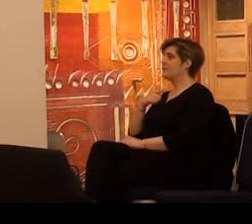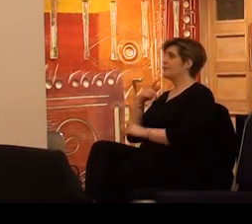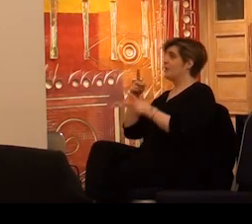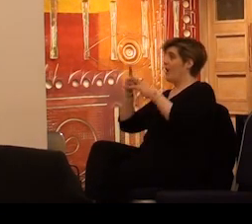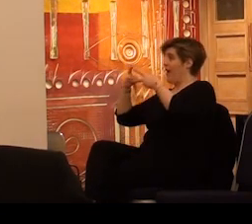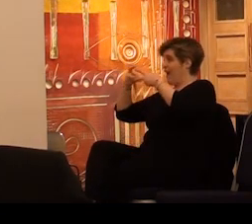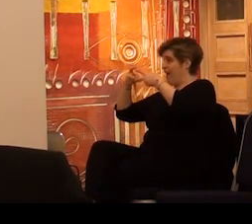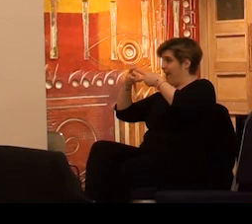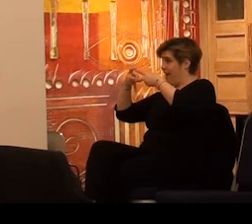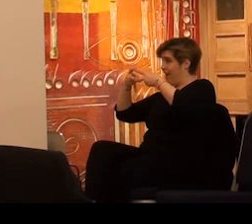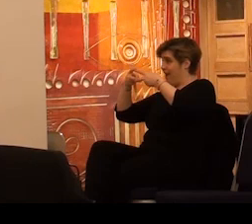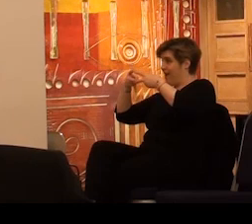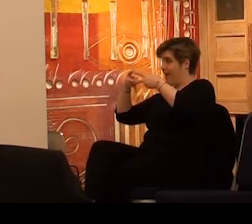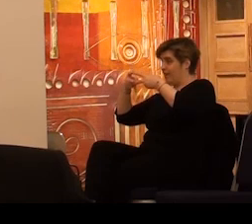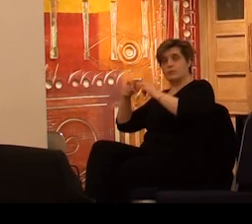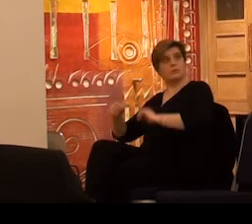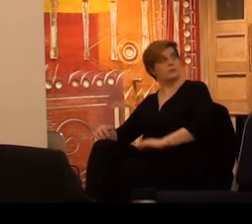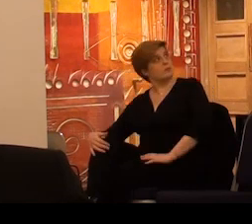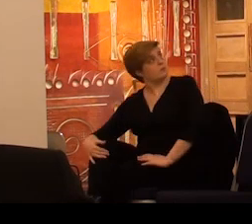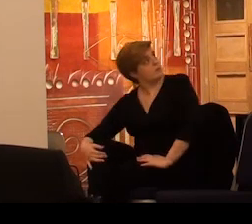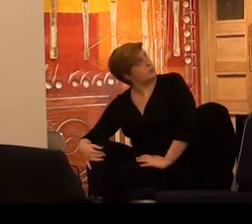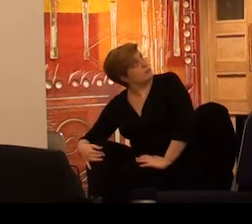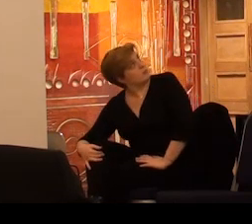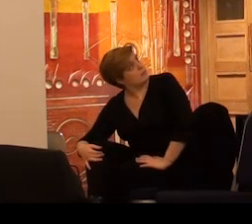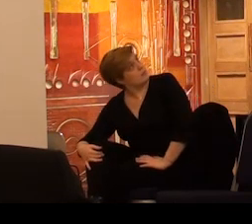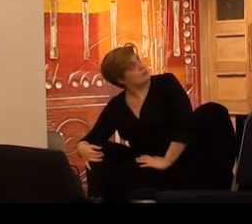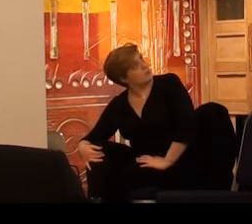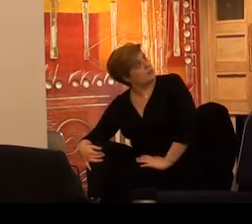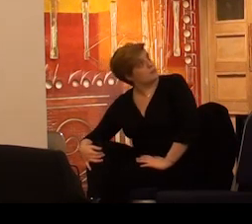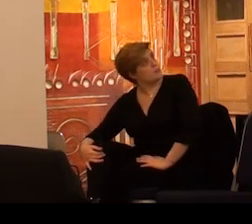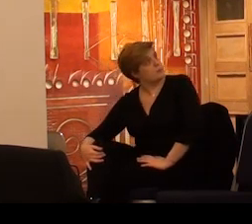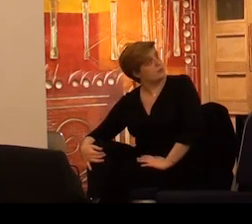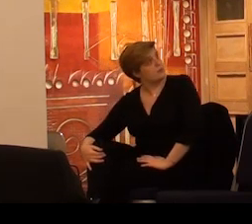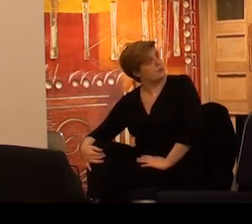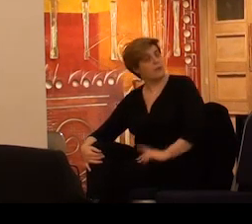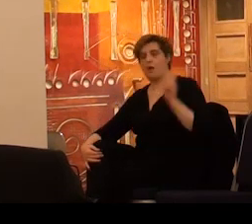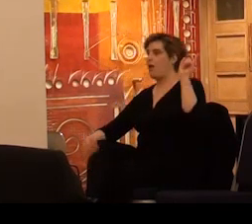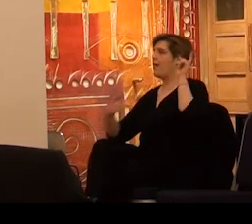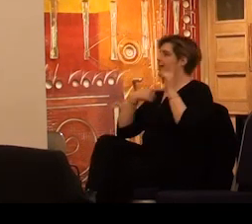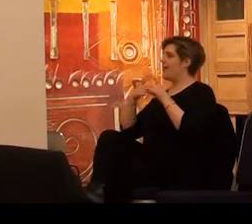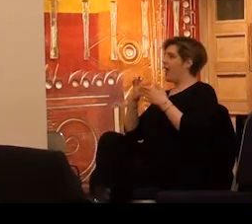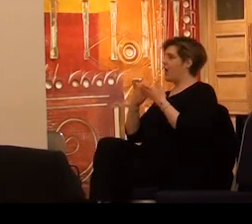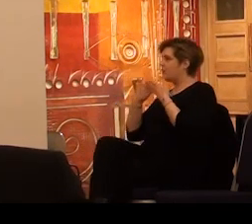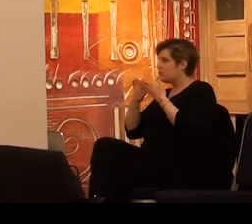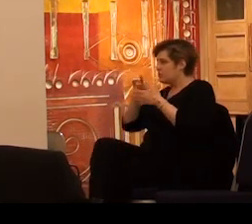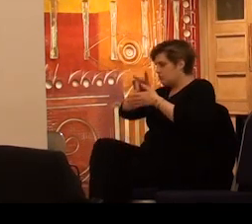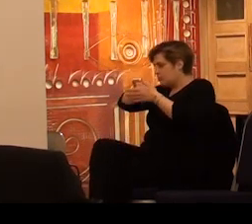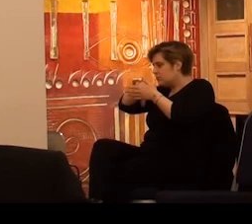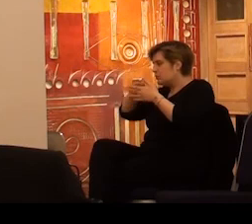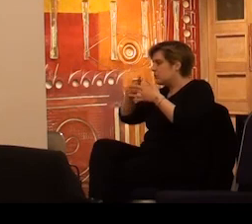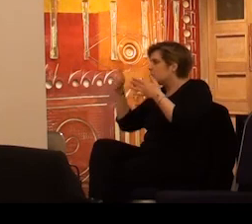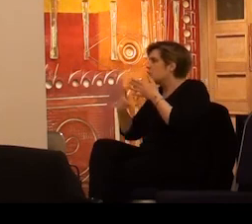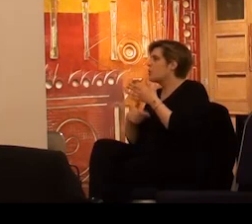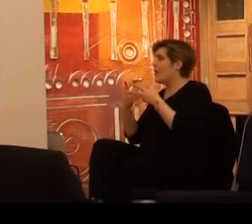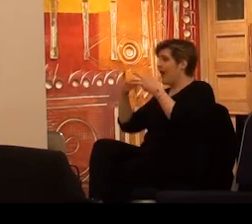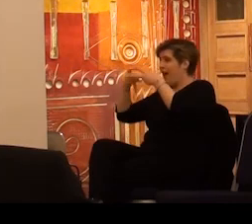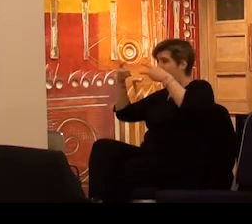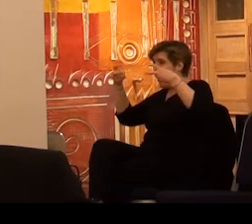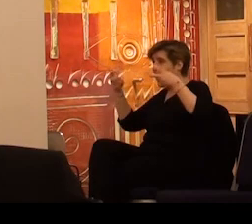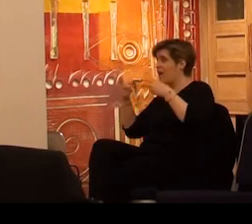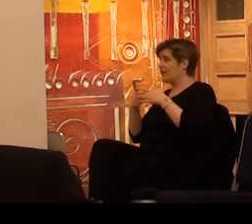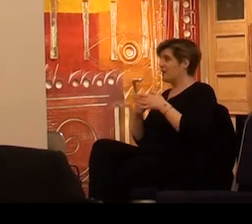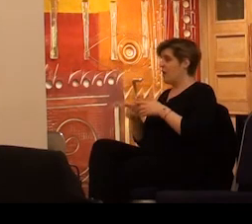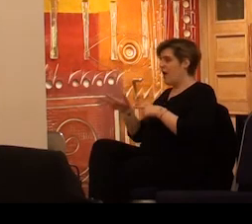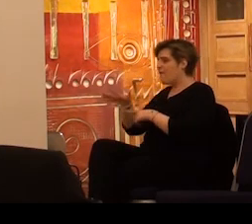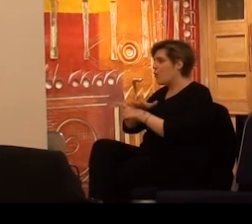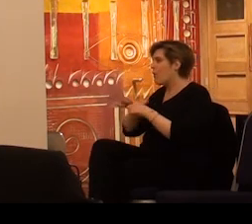highlights these environmental factors that are important. And I think it came right through from all the talks this morning, and will be permeated throughout the